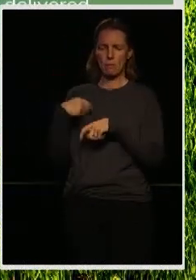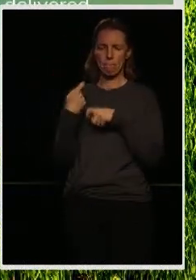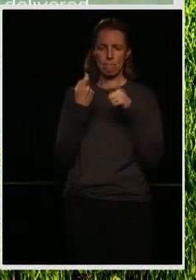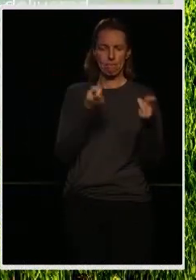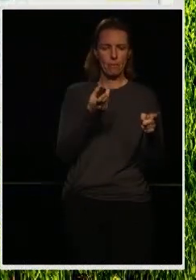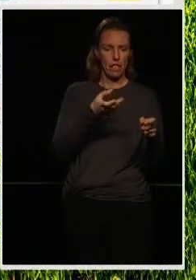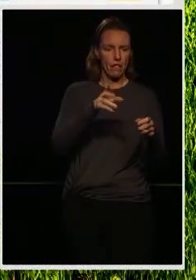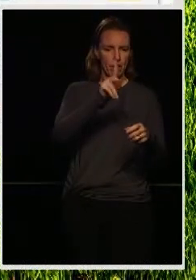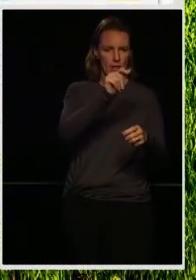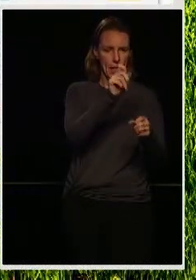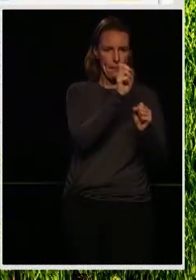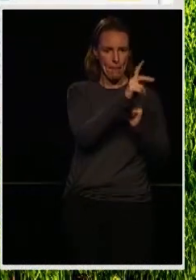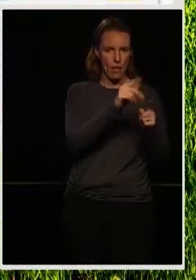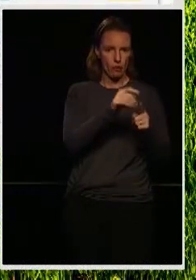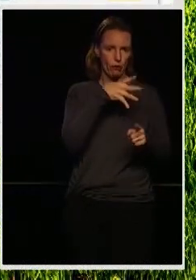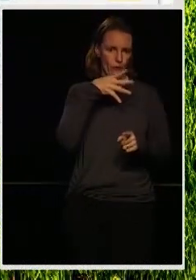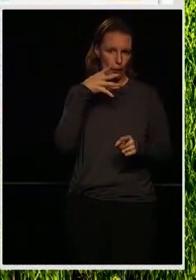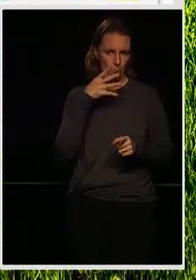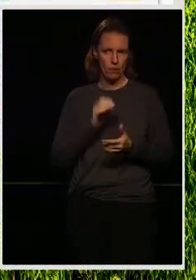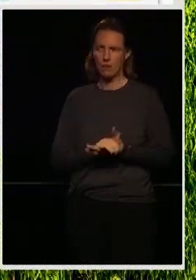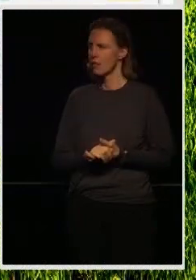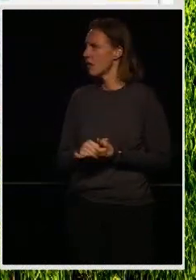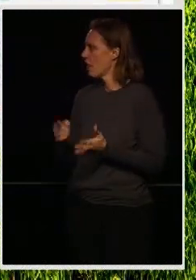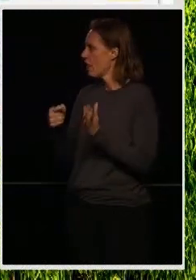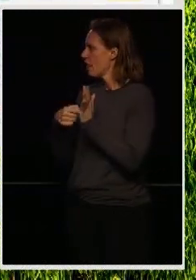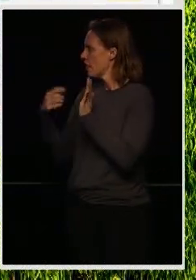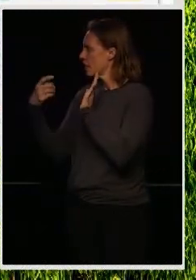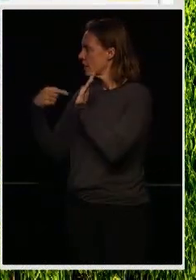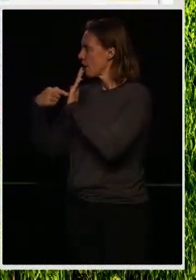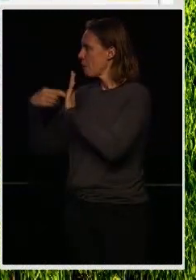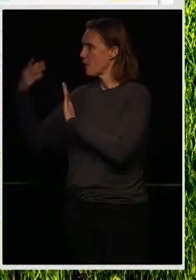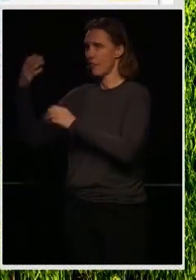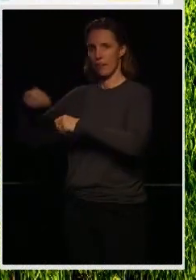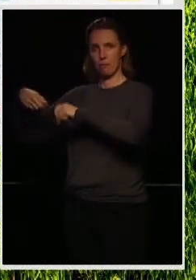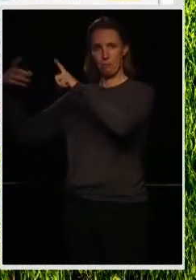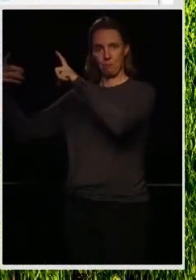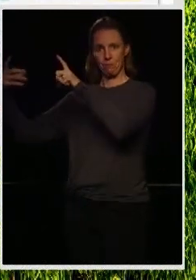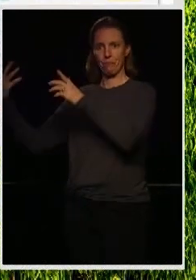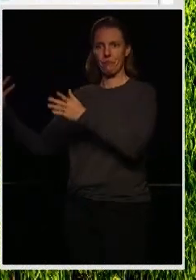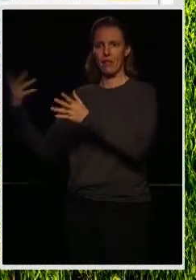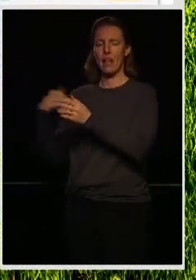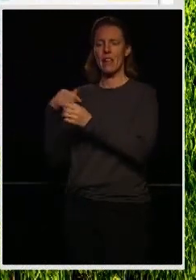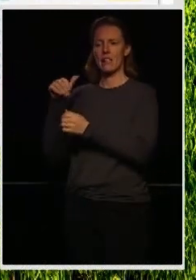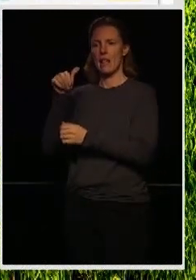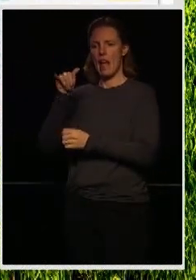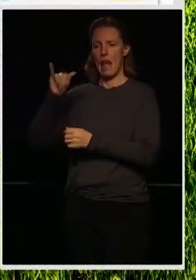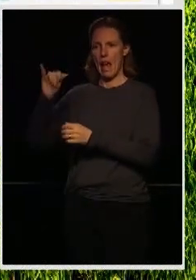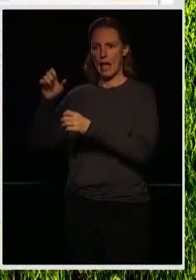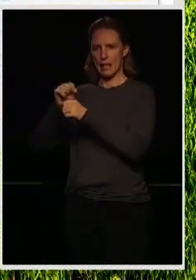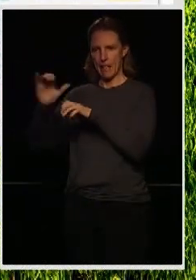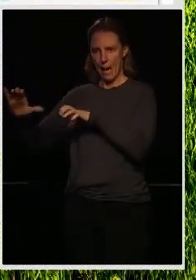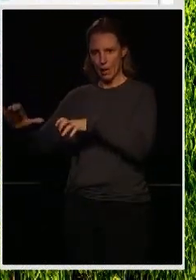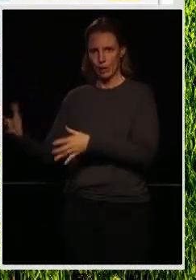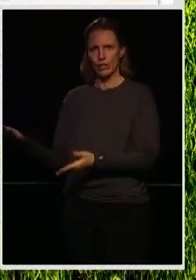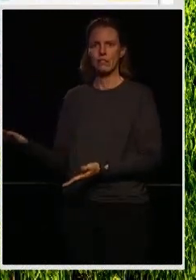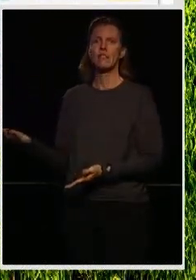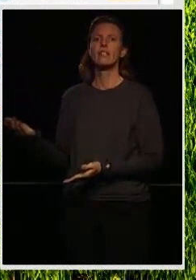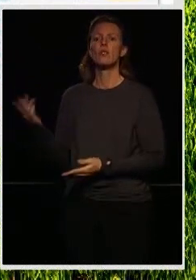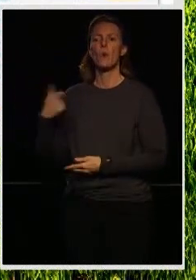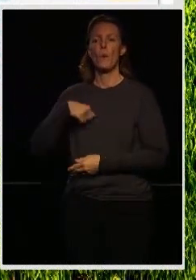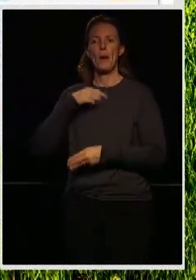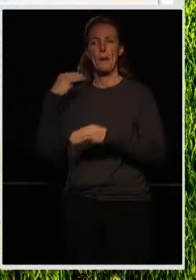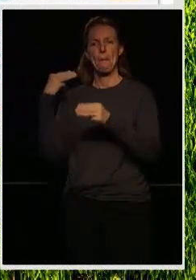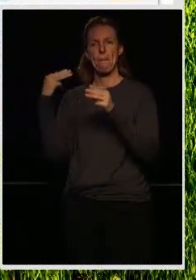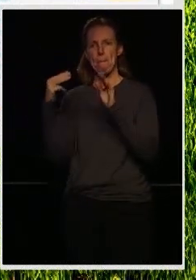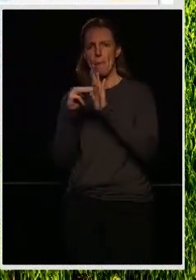farms. This is an example of our dashboard, and this dashboard is AI in action. We